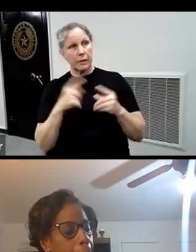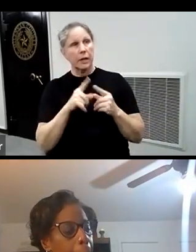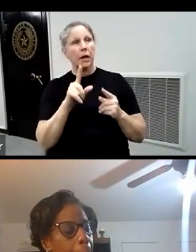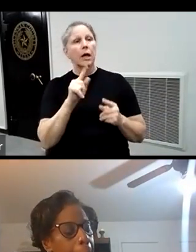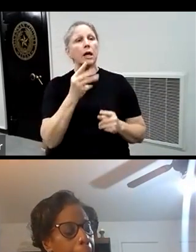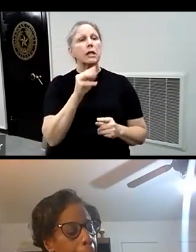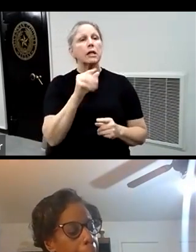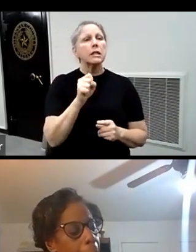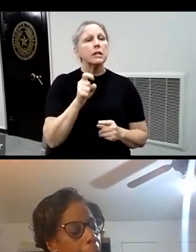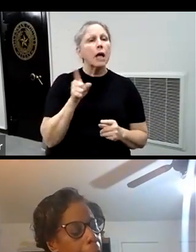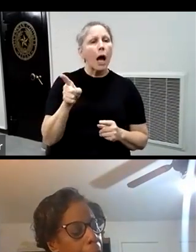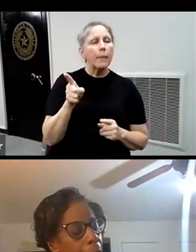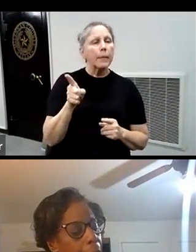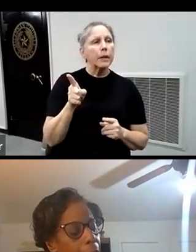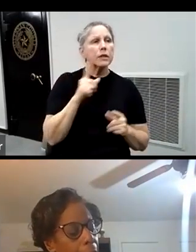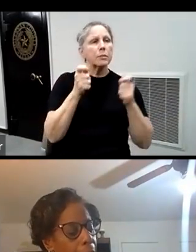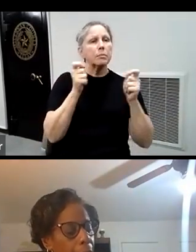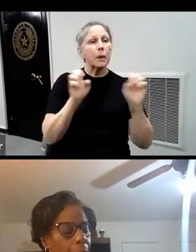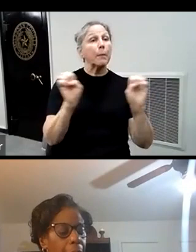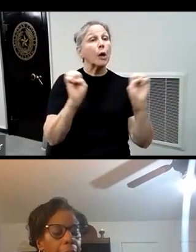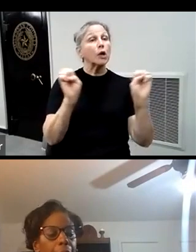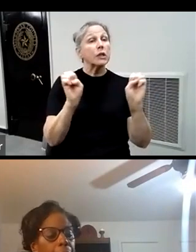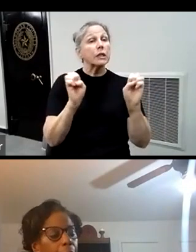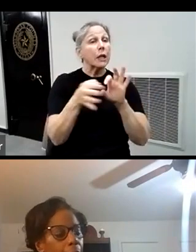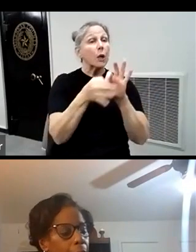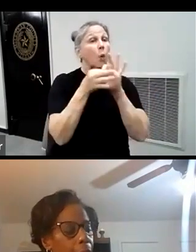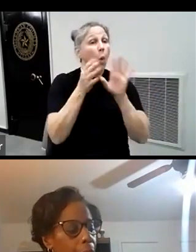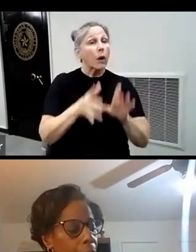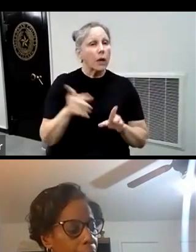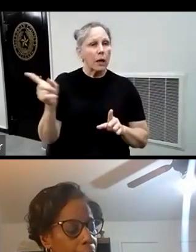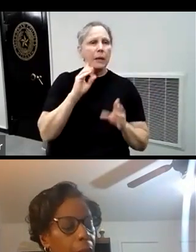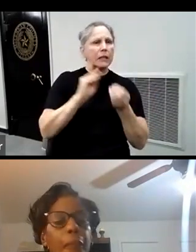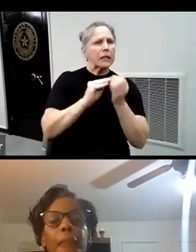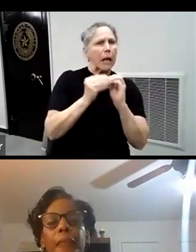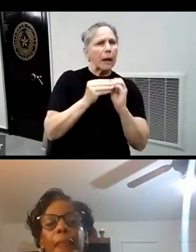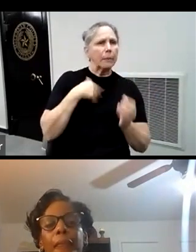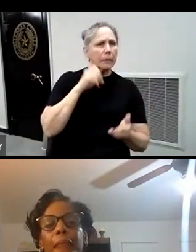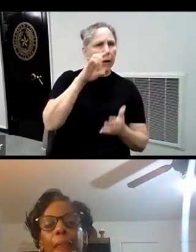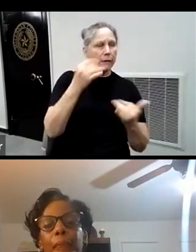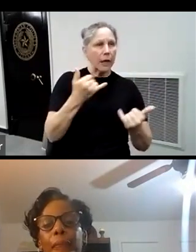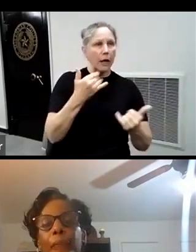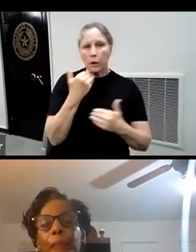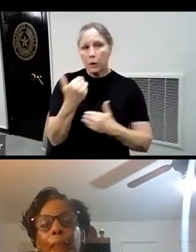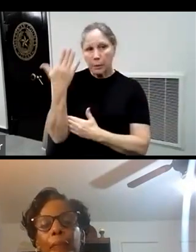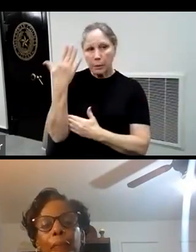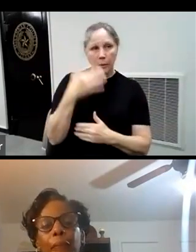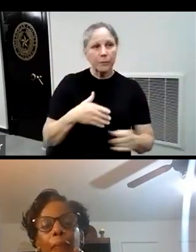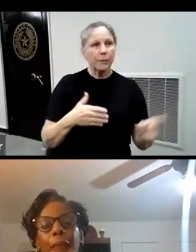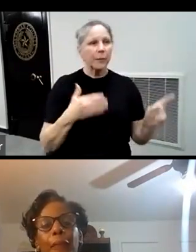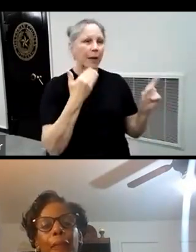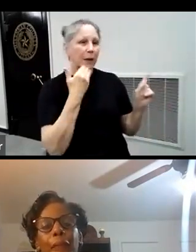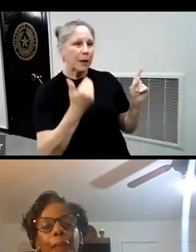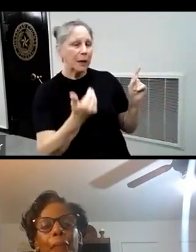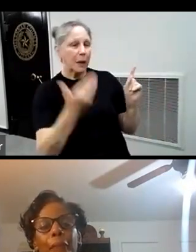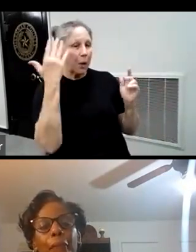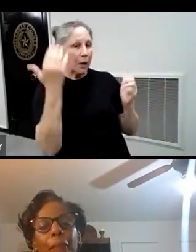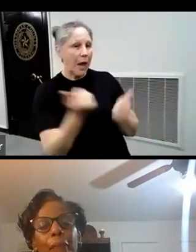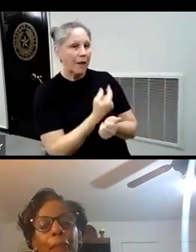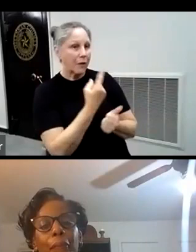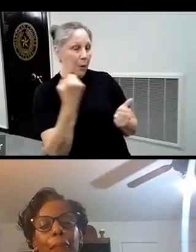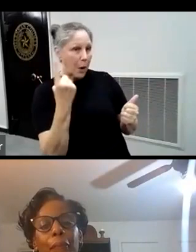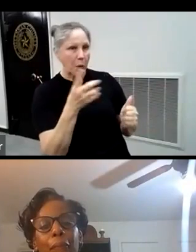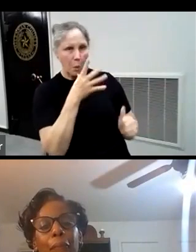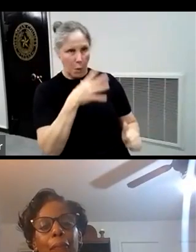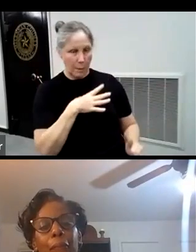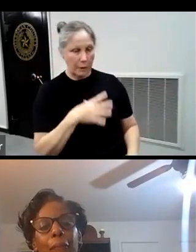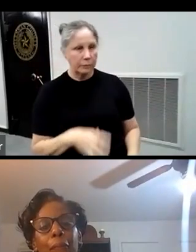Thomas, the emergency management coordinator, to kind of give us an update on the numbers. Good morning. Good morning, everyone. As